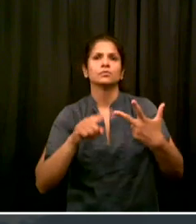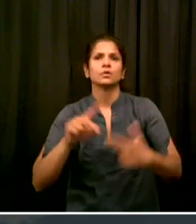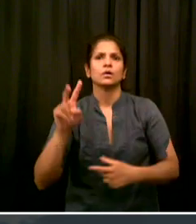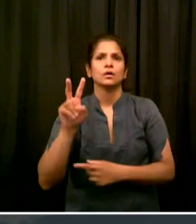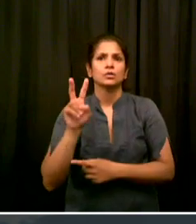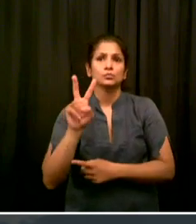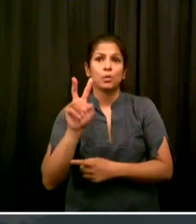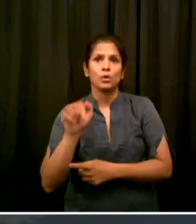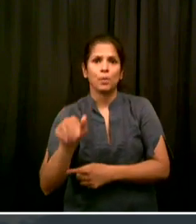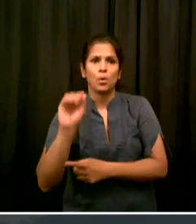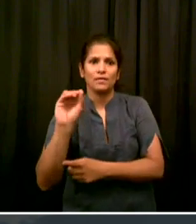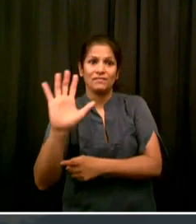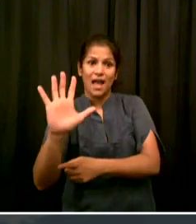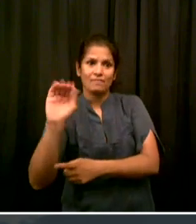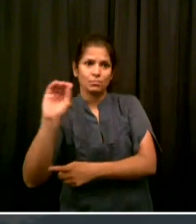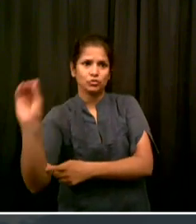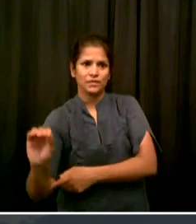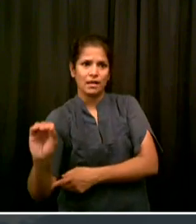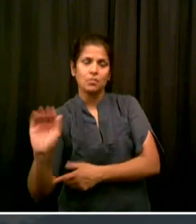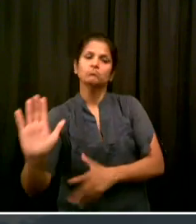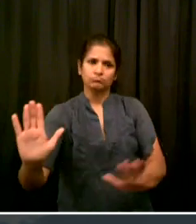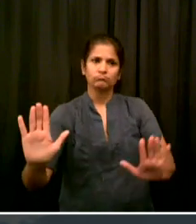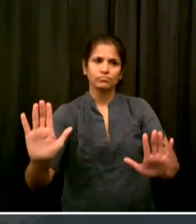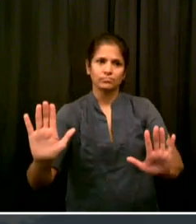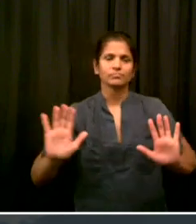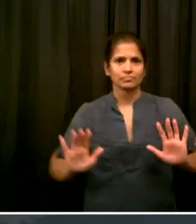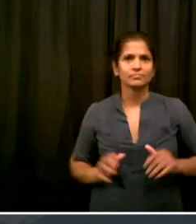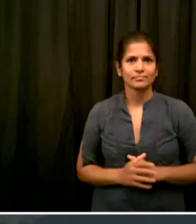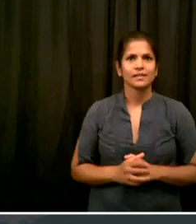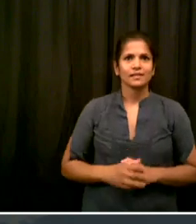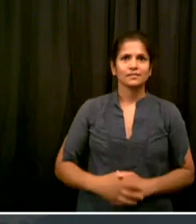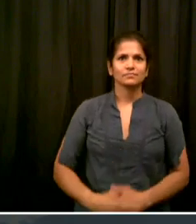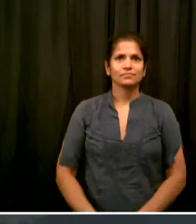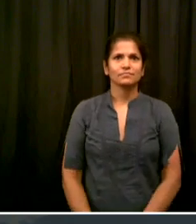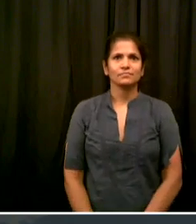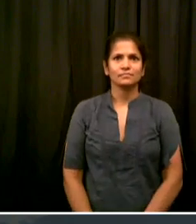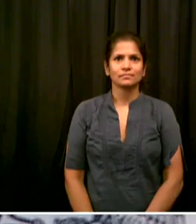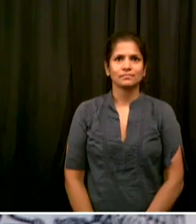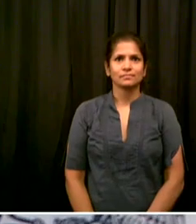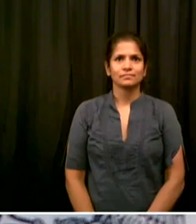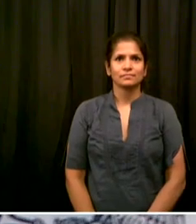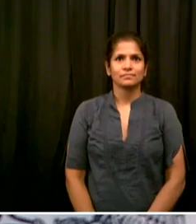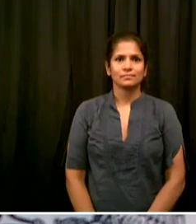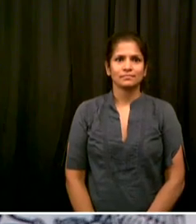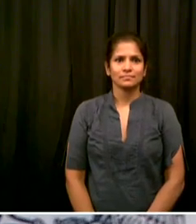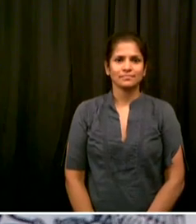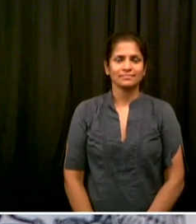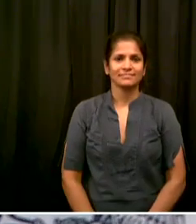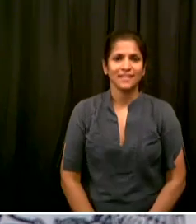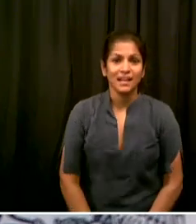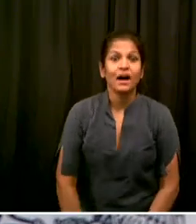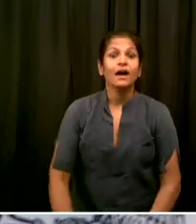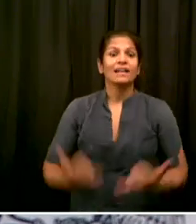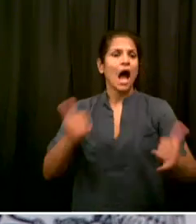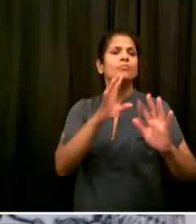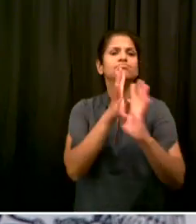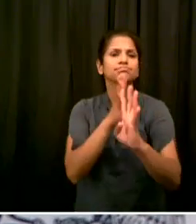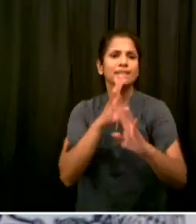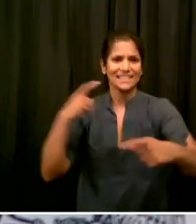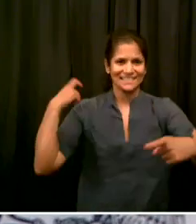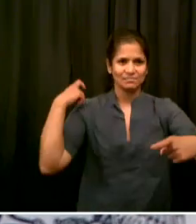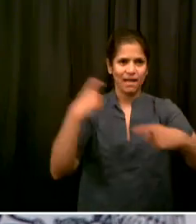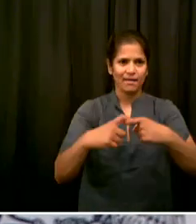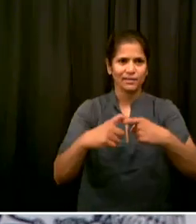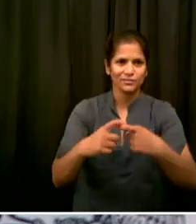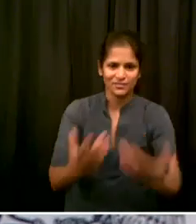2.05%. Okay, let me do a few words in Spanish. El plan para abrir las escuelas en la